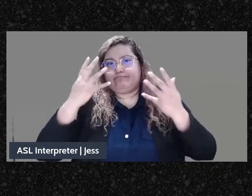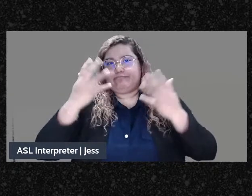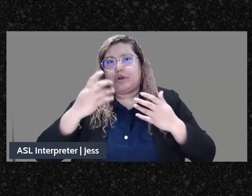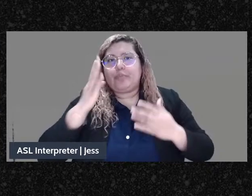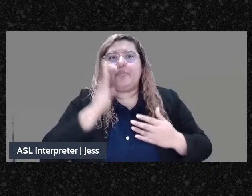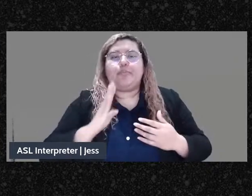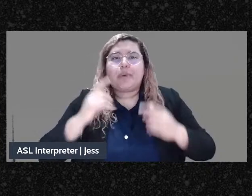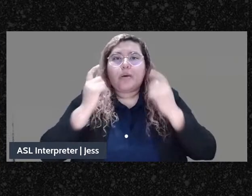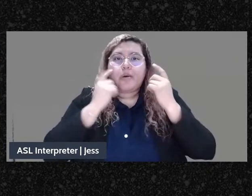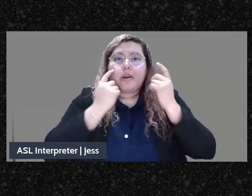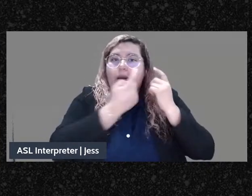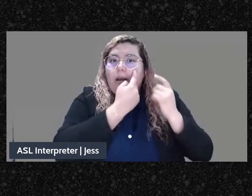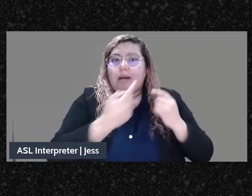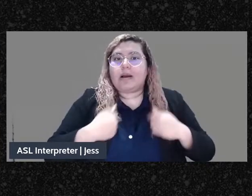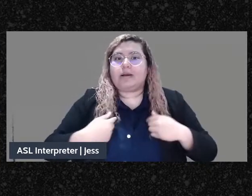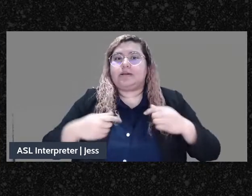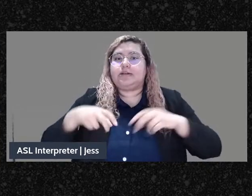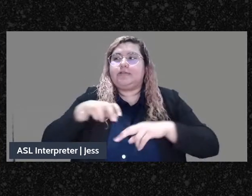dark blue wall.